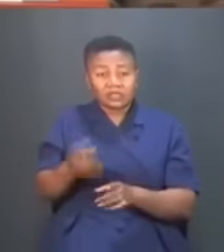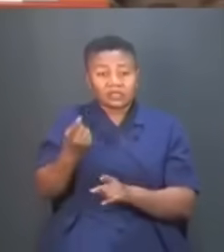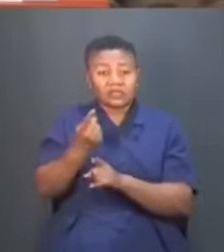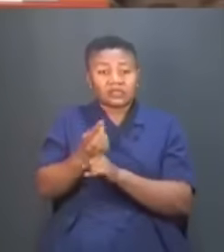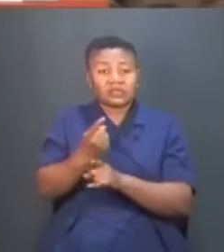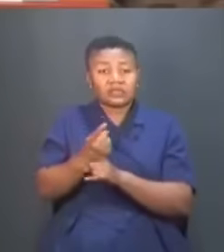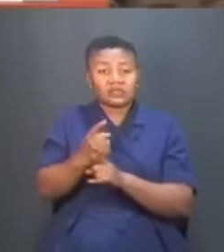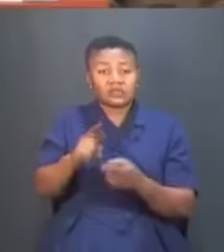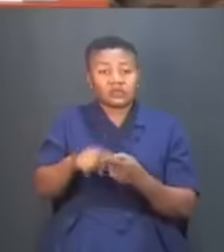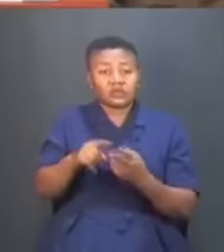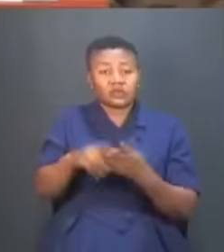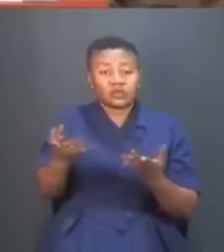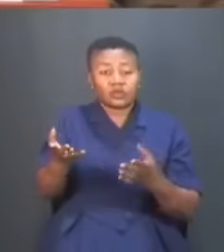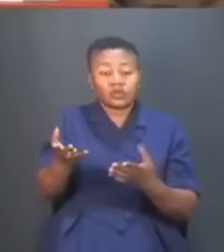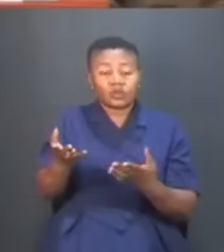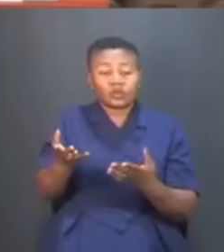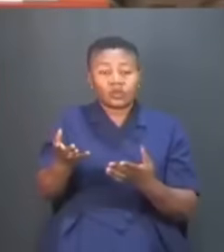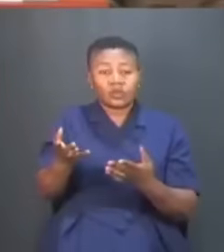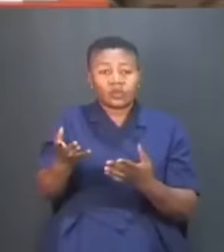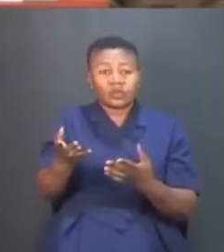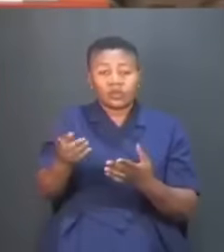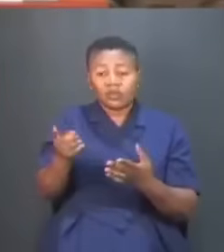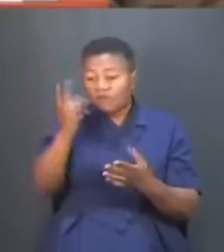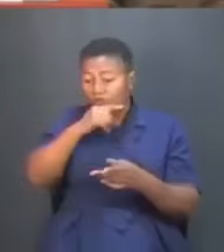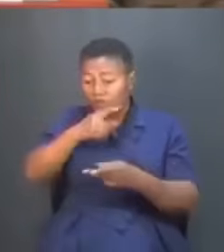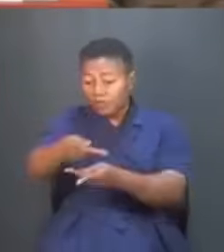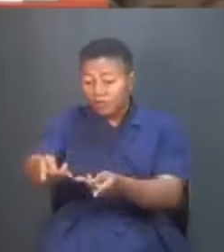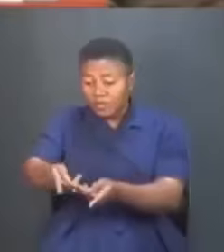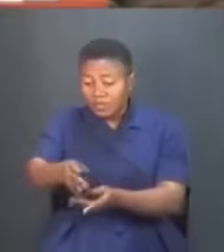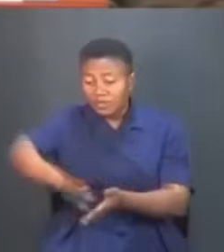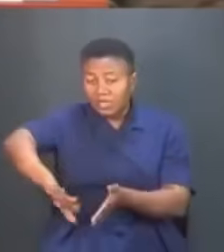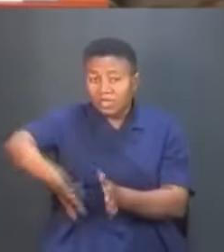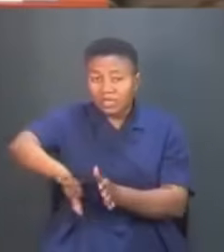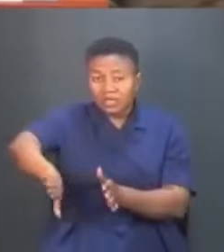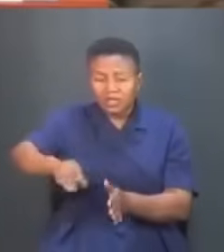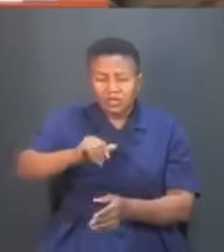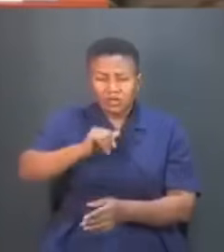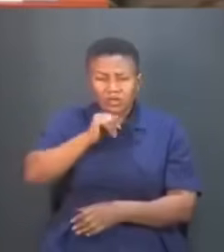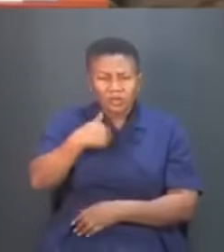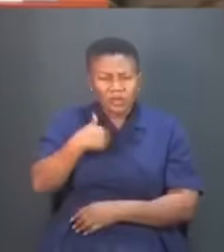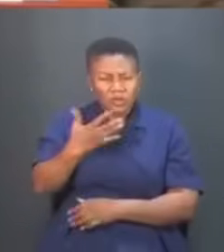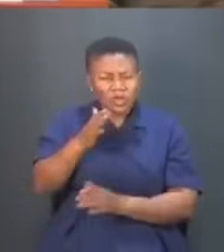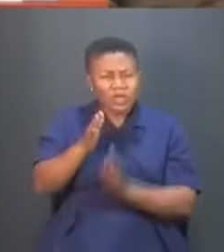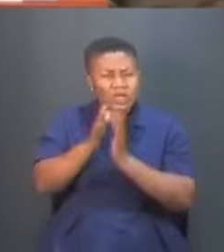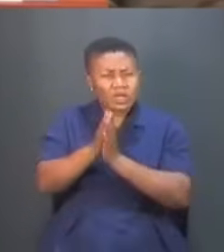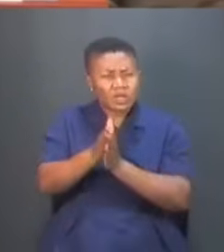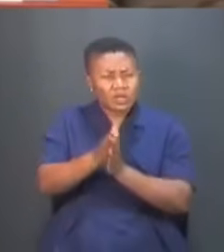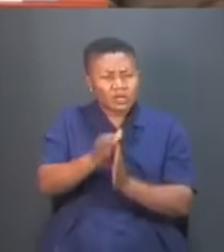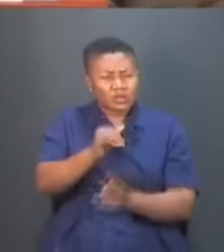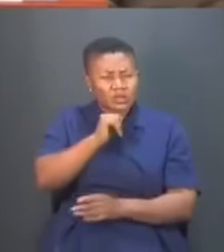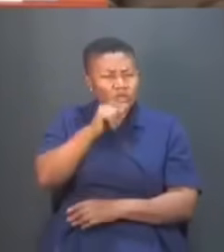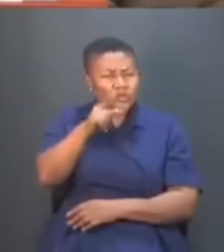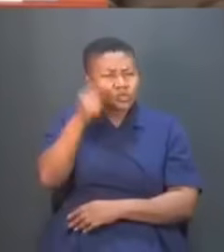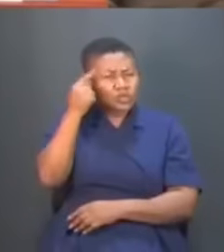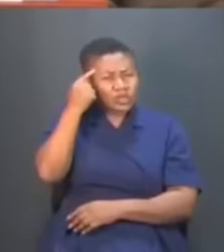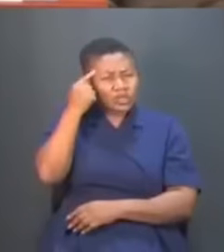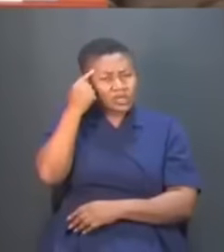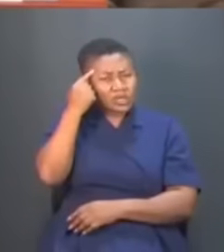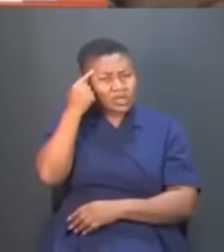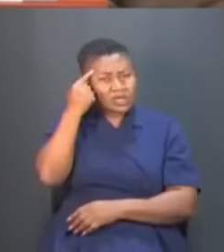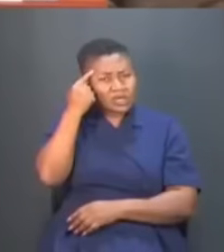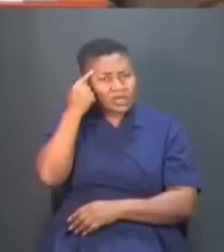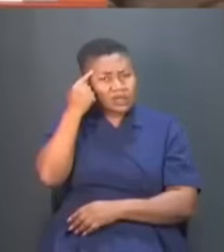the irrigable part of the land behind the dike, don't you think it will be worthy